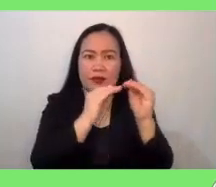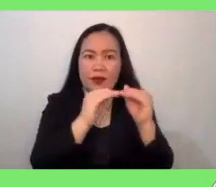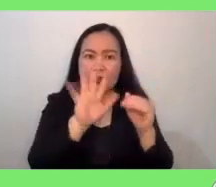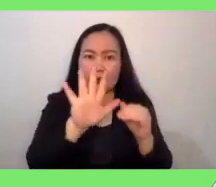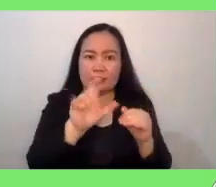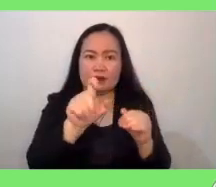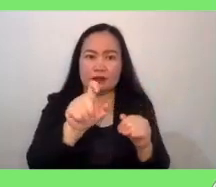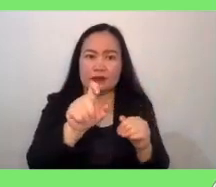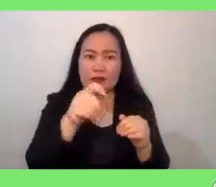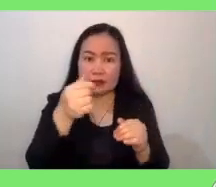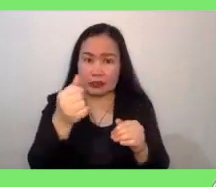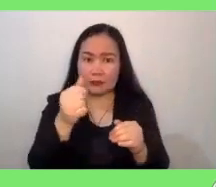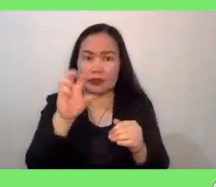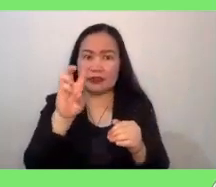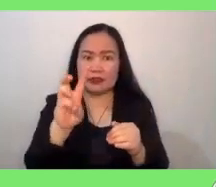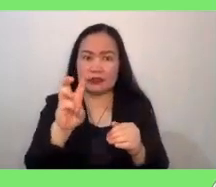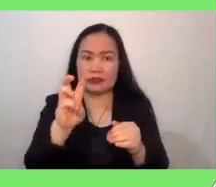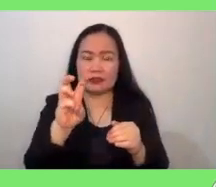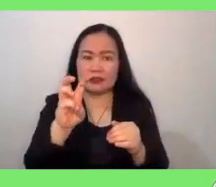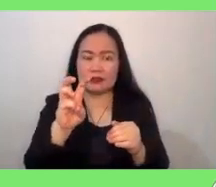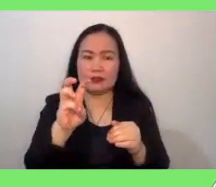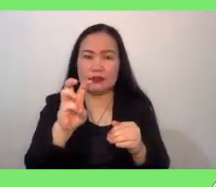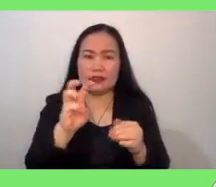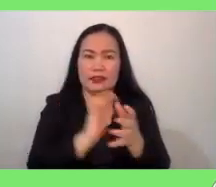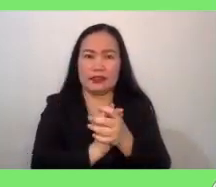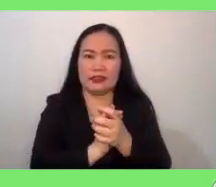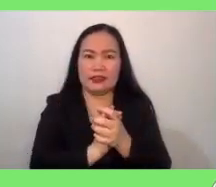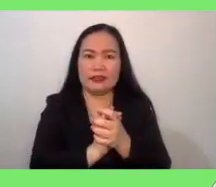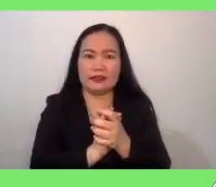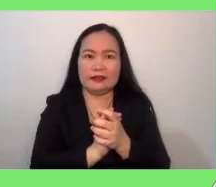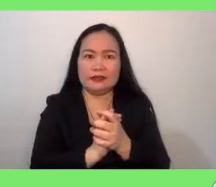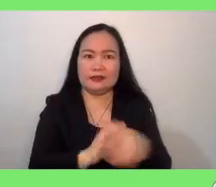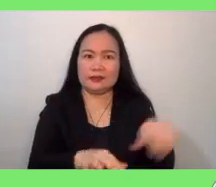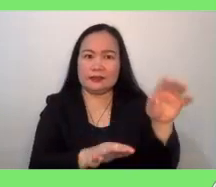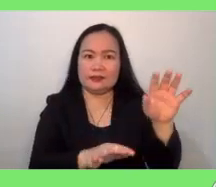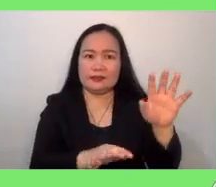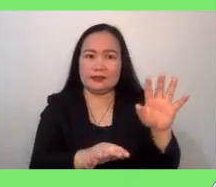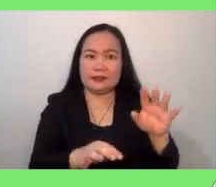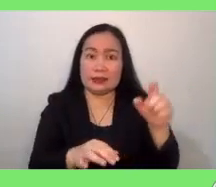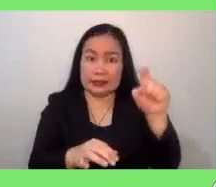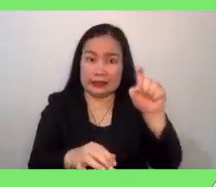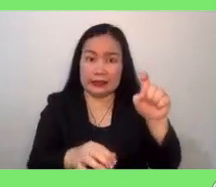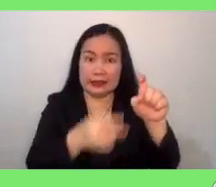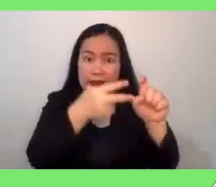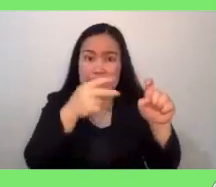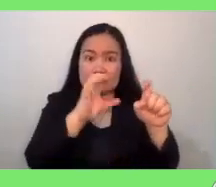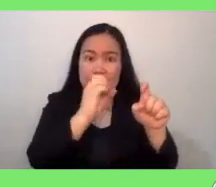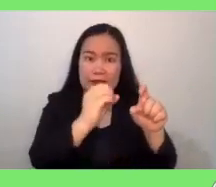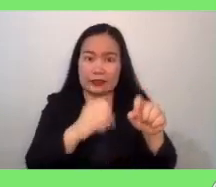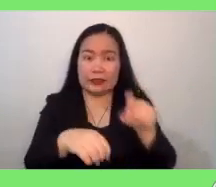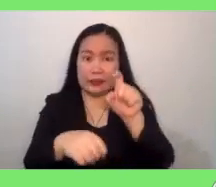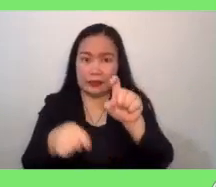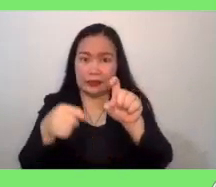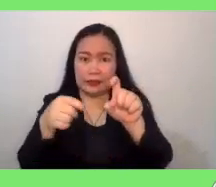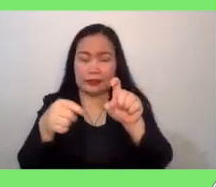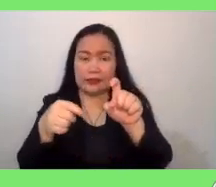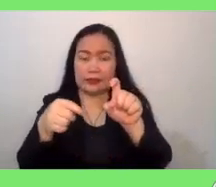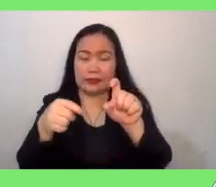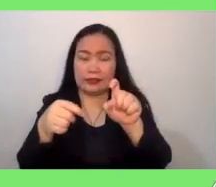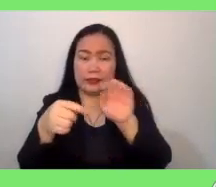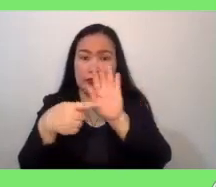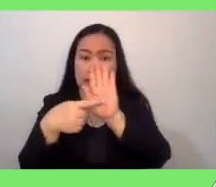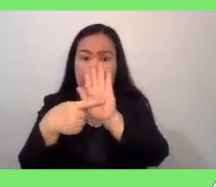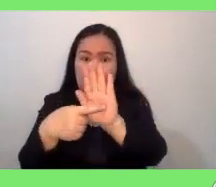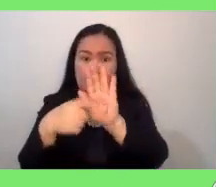determine which one is the solution. So, I have here x is equal to 0, negative 1, and positive 1. So, itry natin